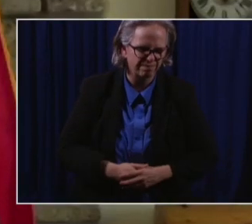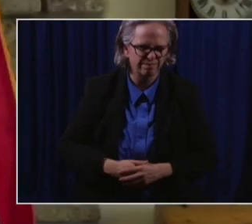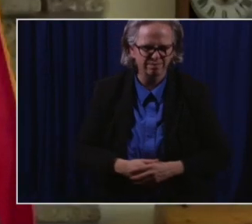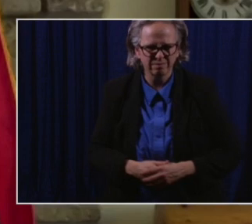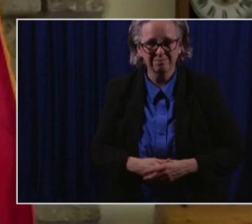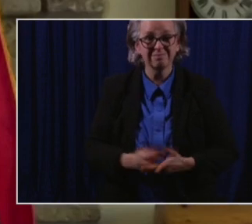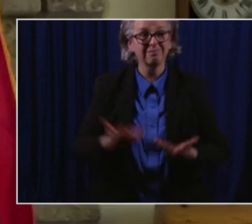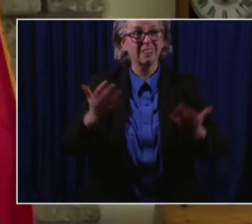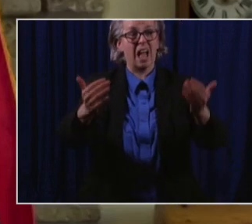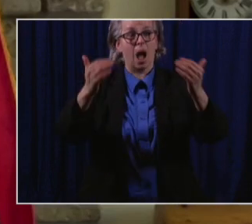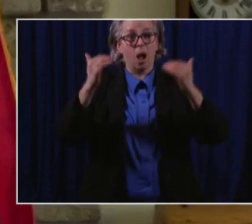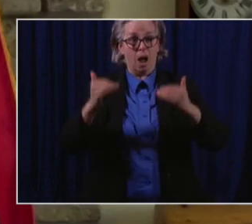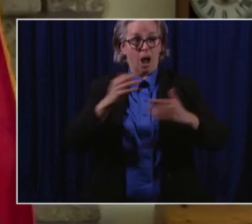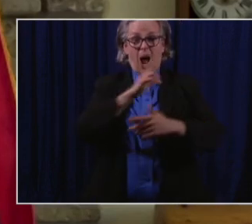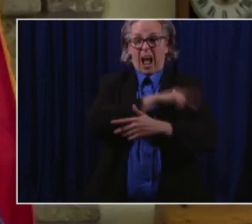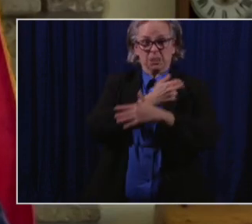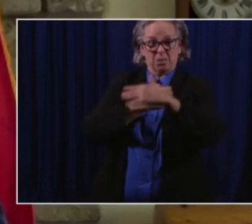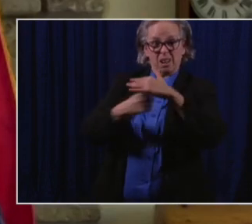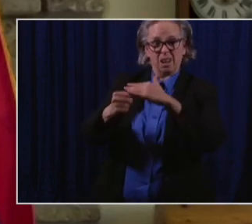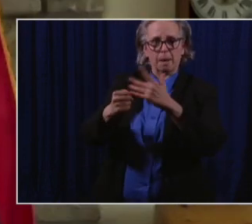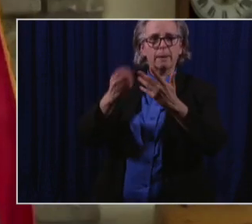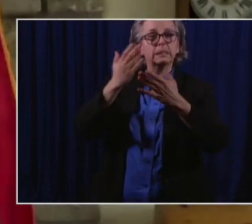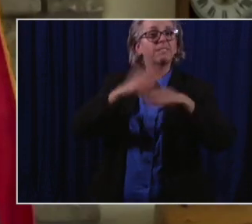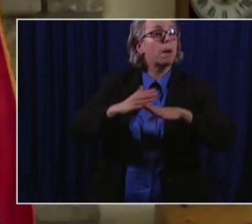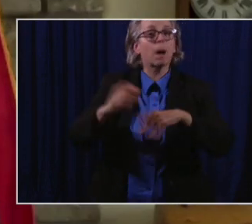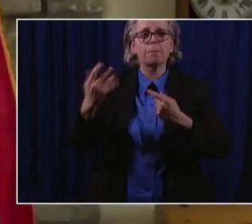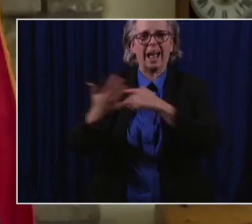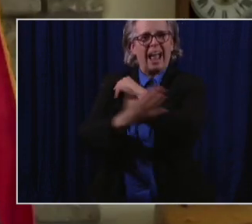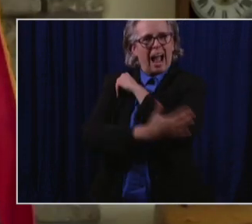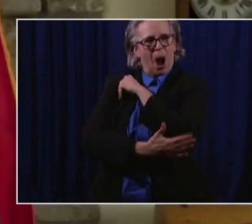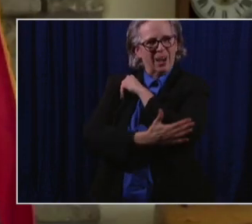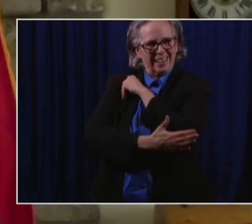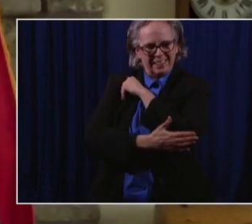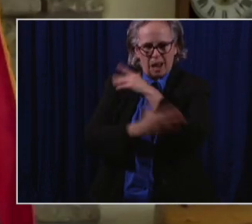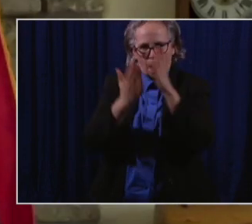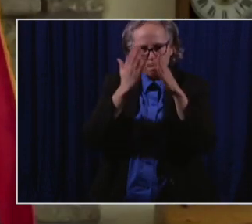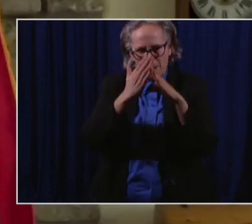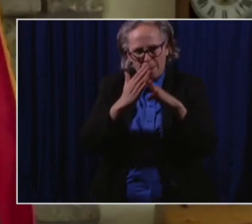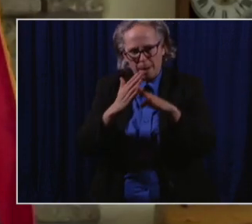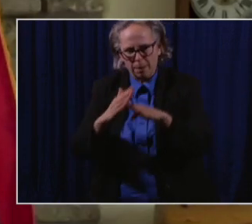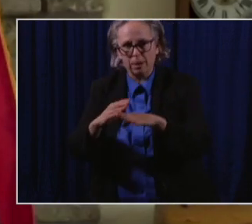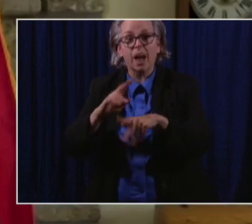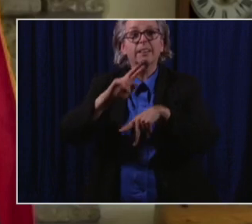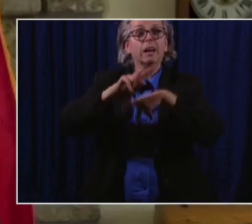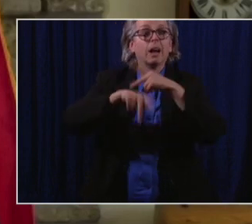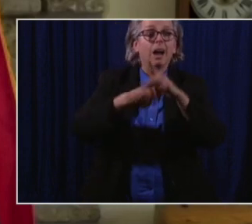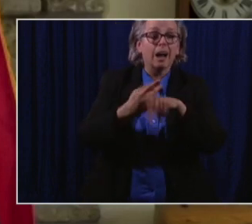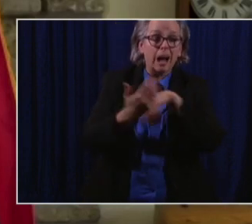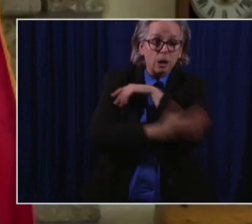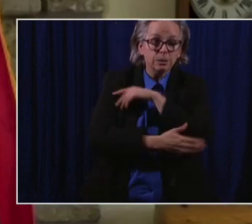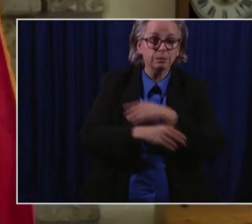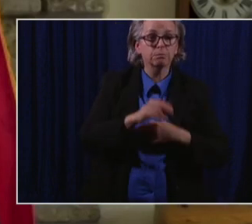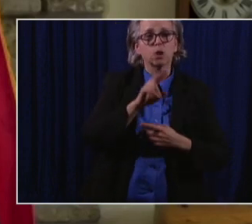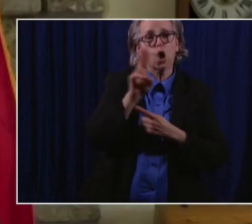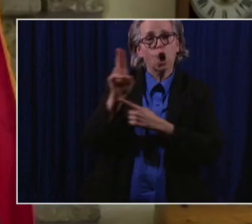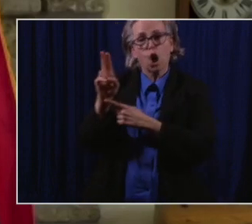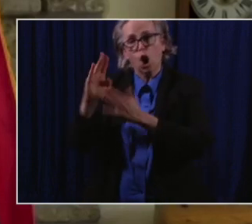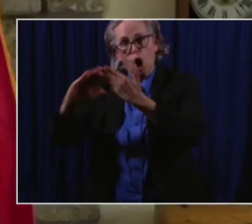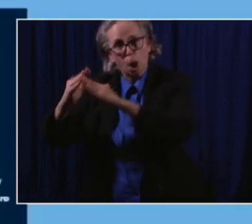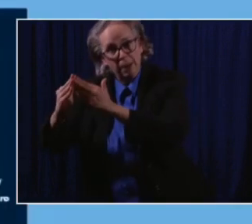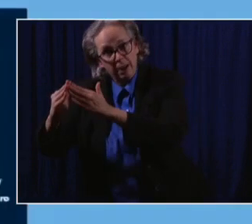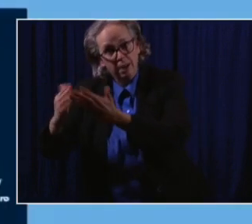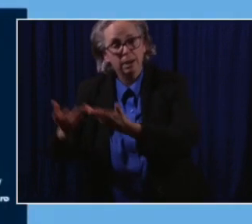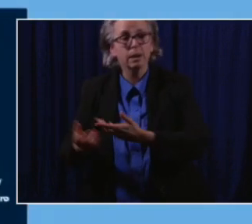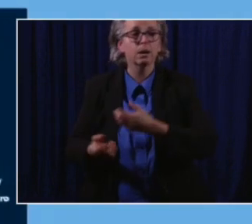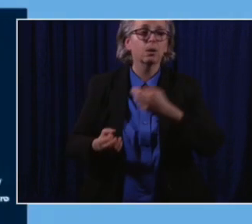by county type. So we break it down into urban counties, suburban and small metro, and rural